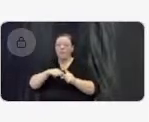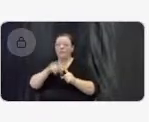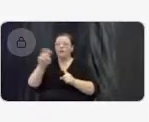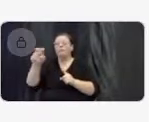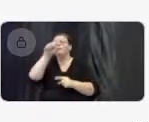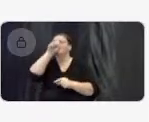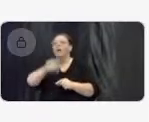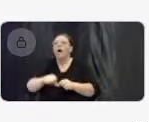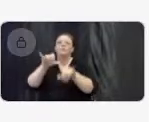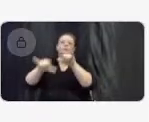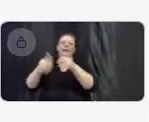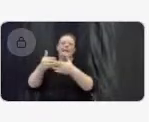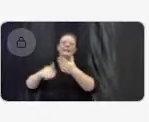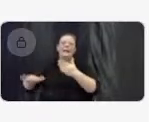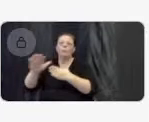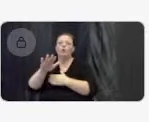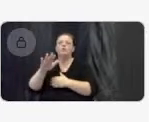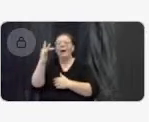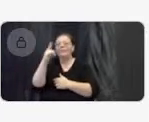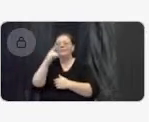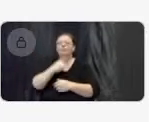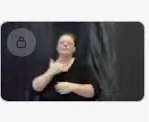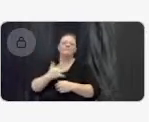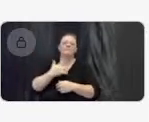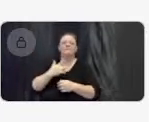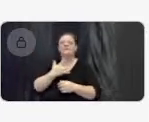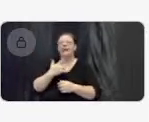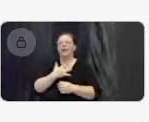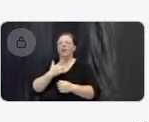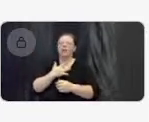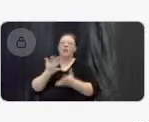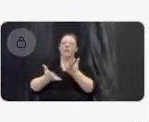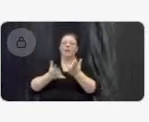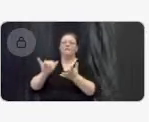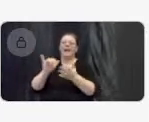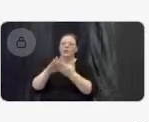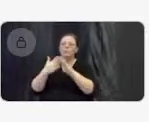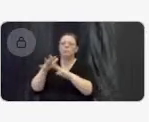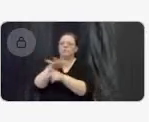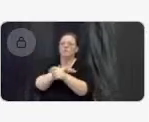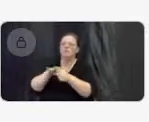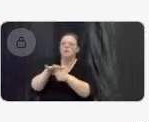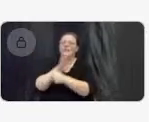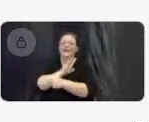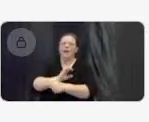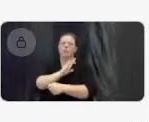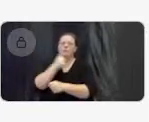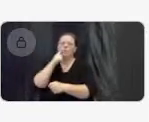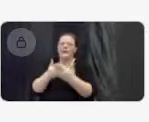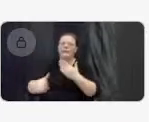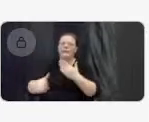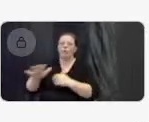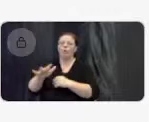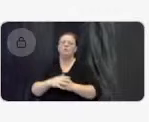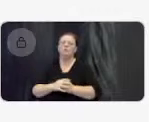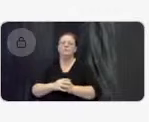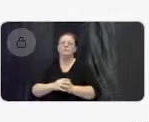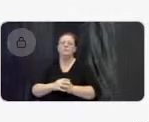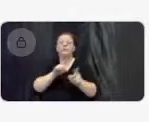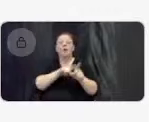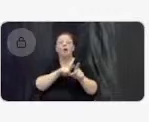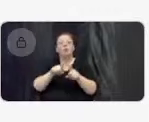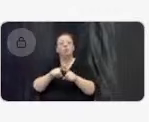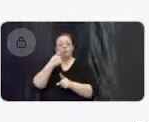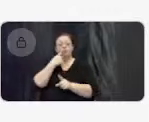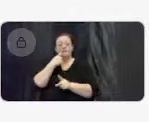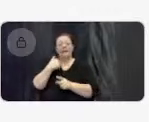love to stay in neighborhoods because it really gives us a flair of the community and the character of the neighborhoods. I also